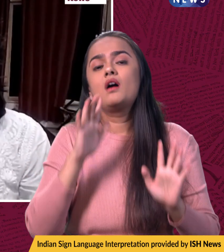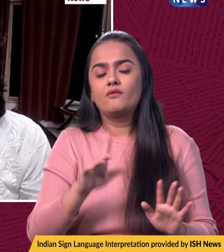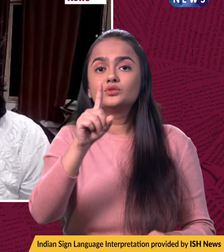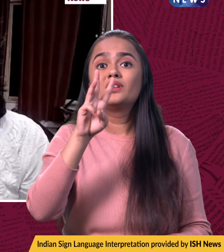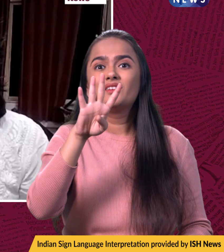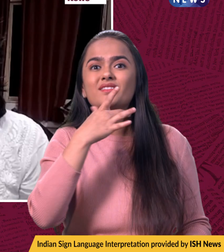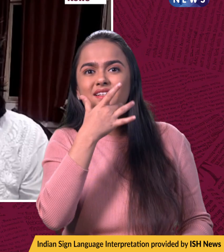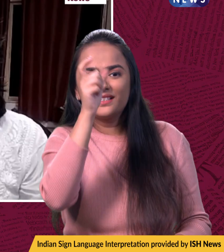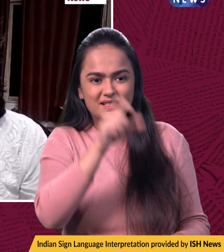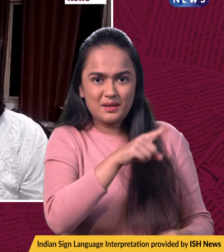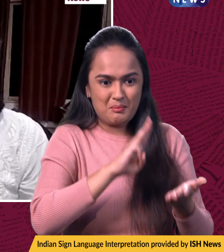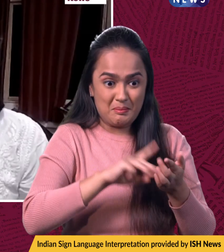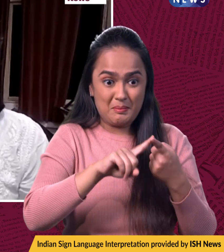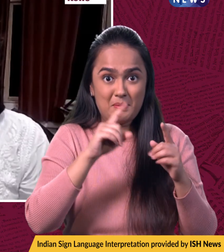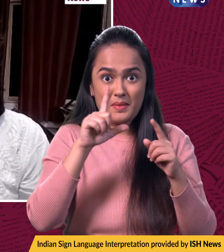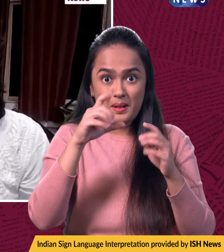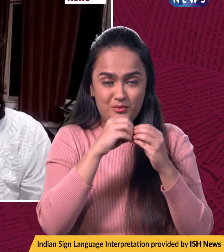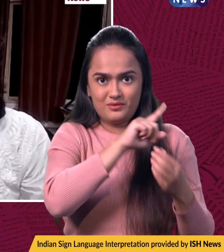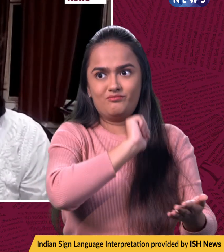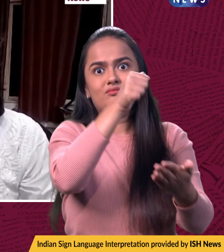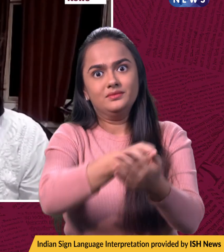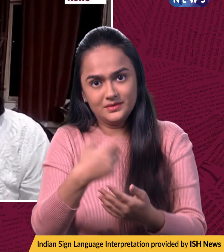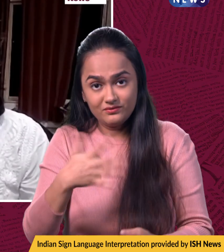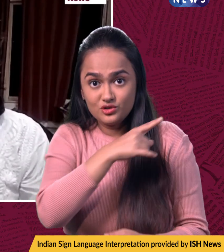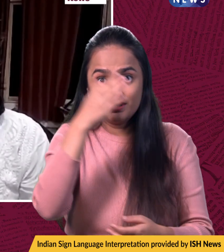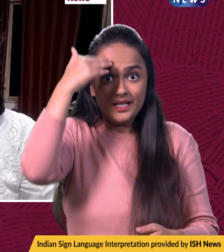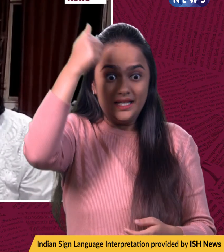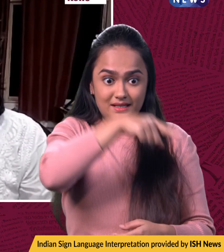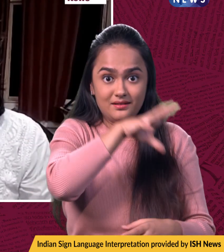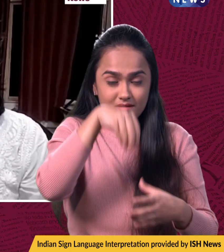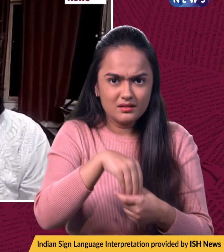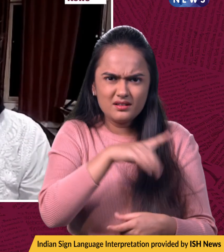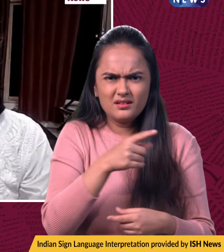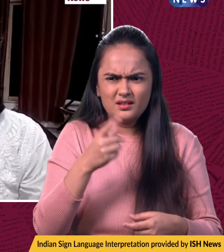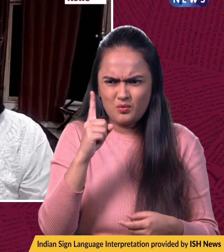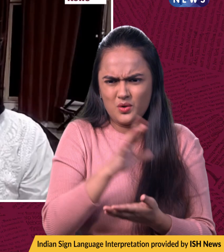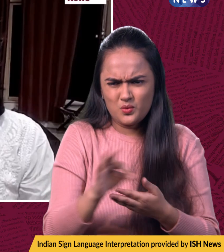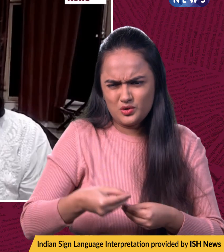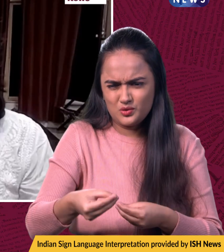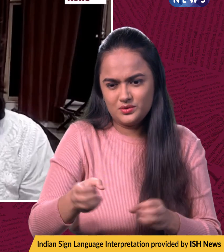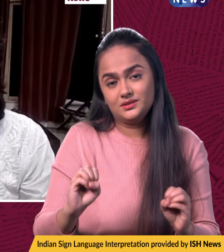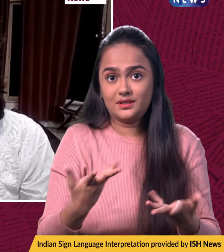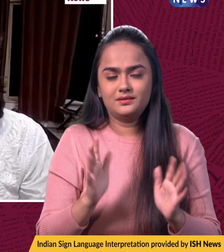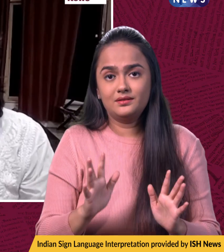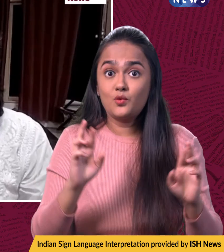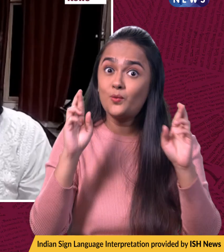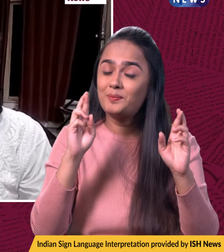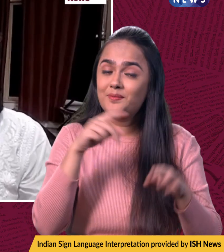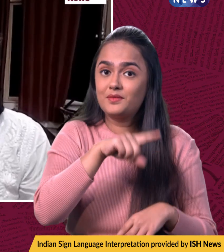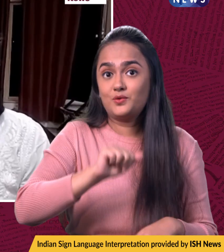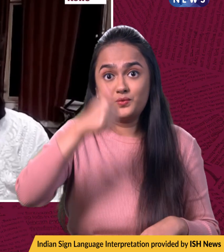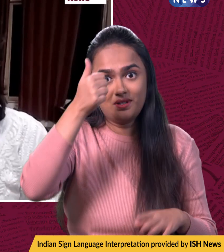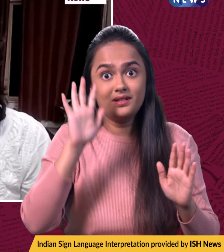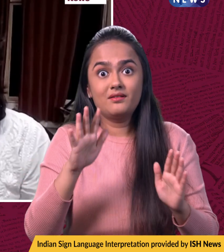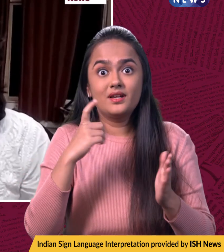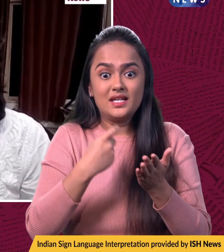the 34-year-old arrived in Melbourne last week ahead of the Australian Open, which starts in just about a week to go, hoping